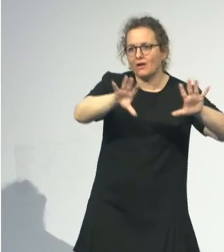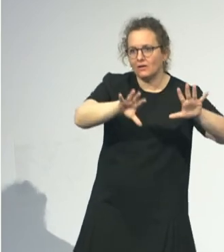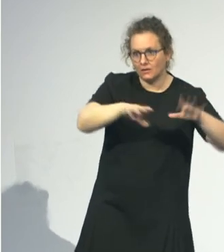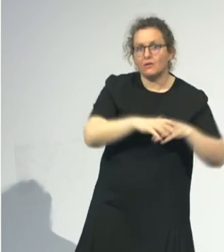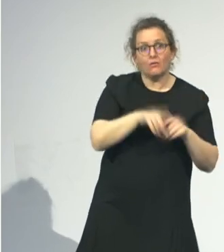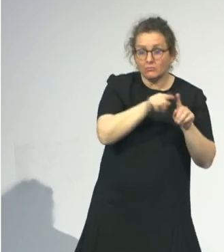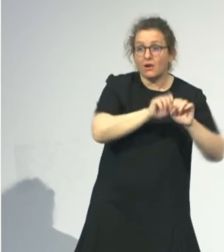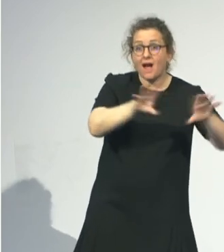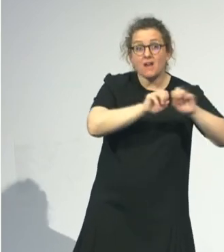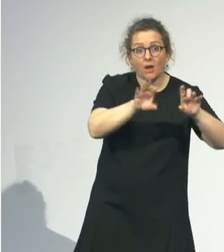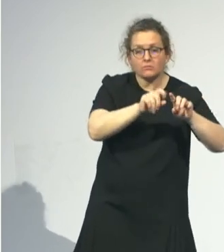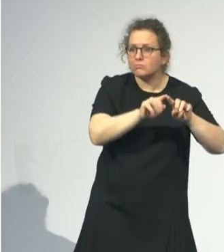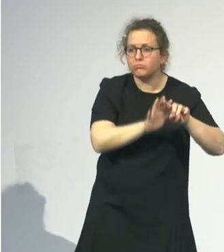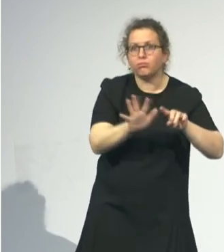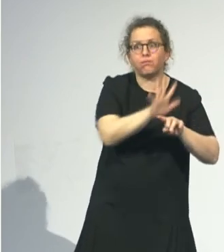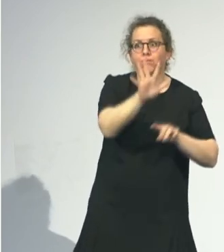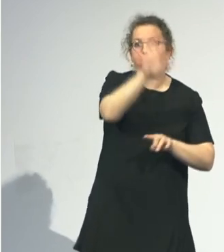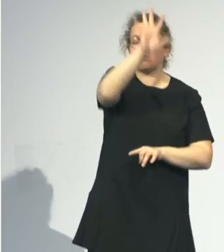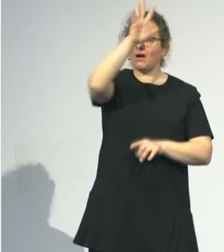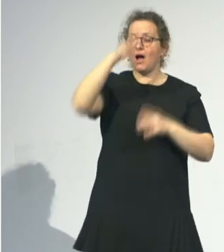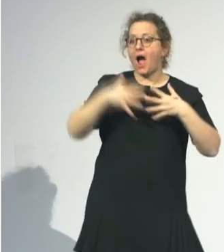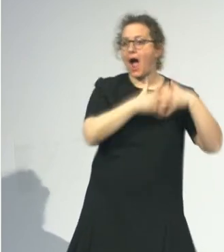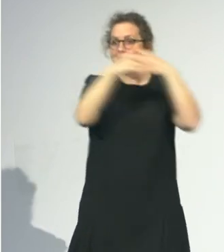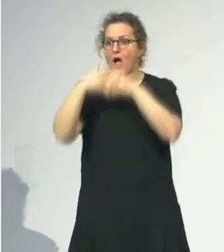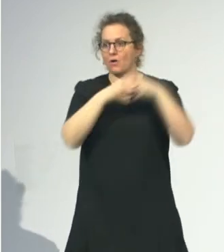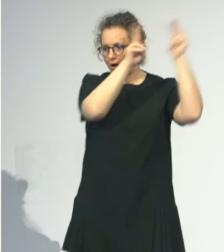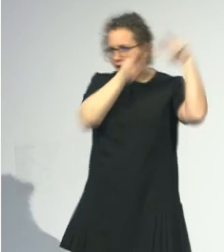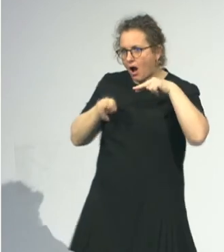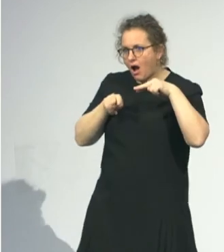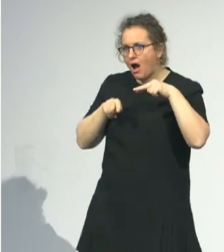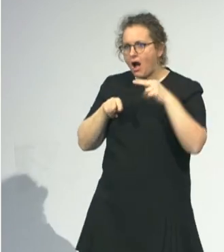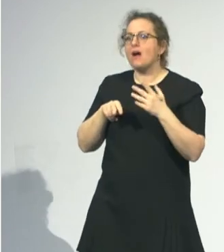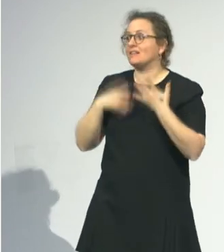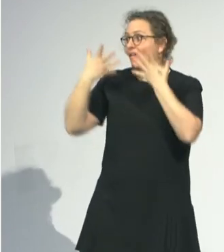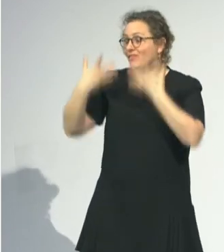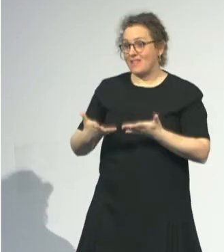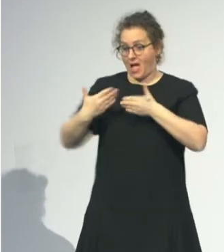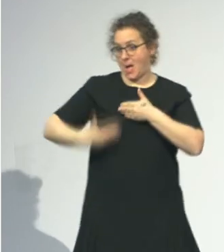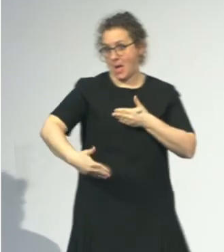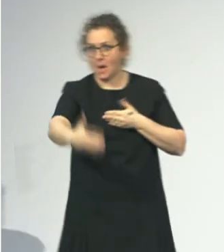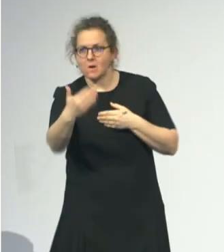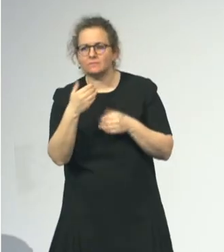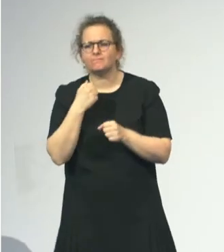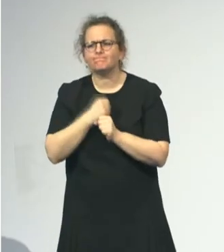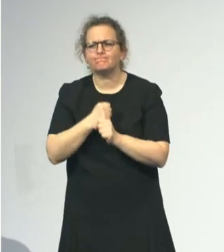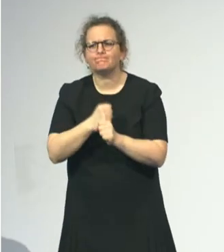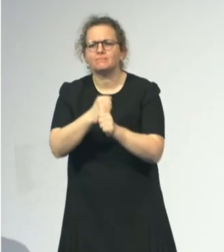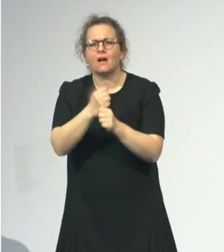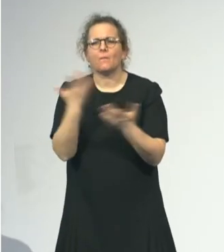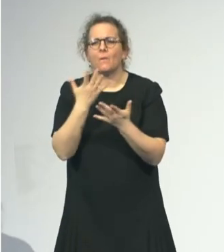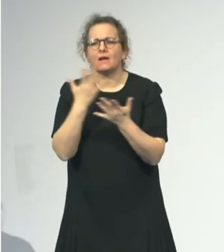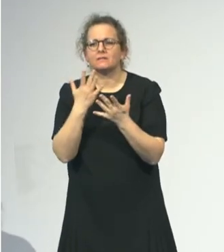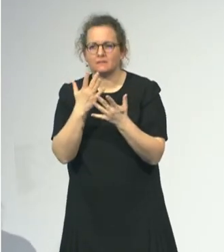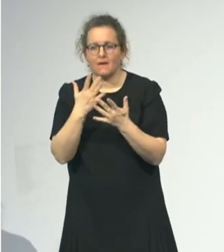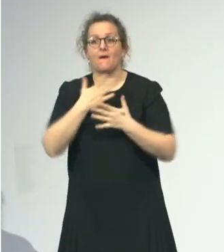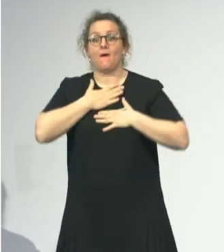30 seconds, I would like to show. And it is with accessibility in English and international sign language as